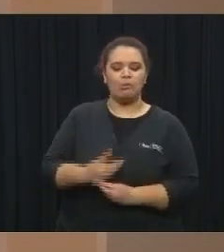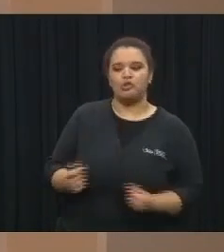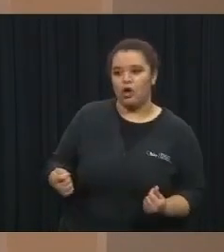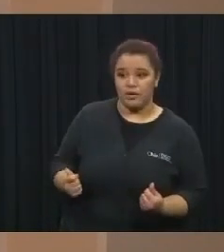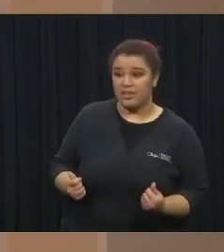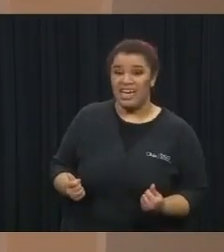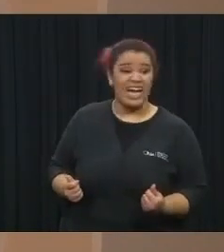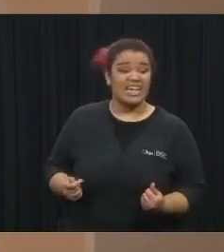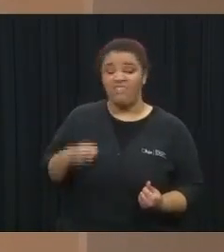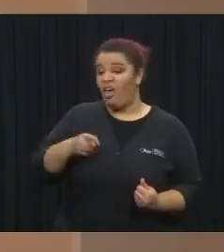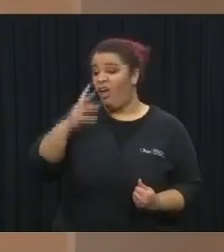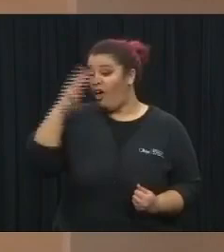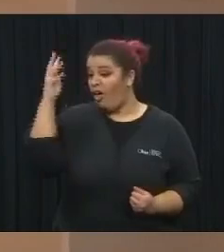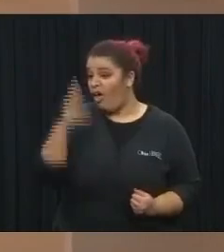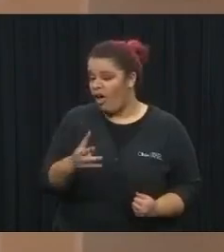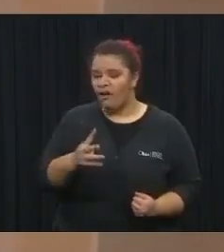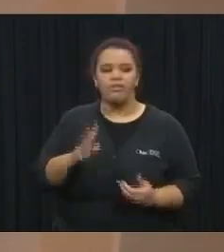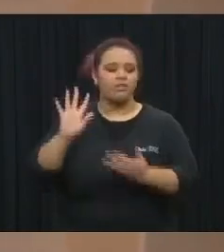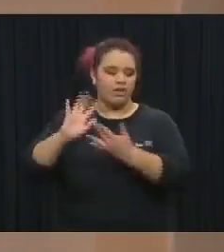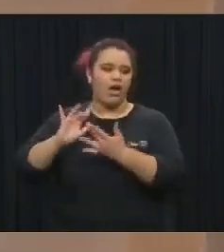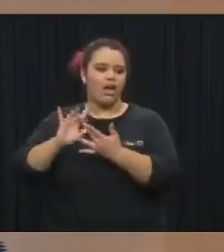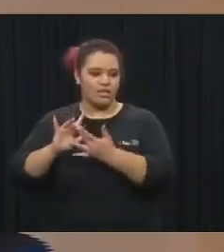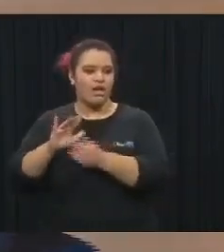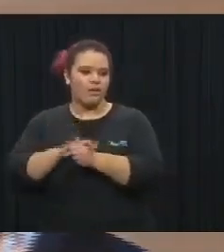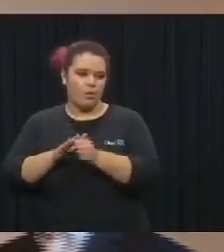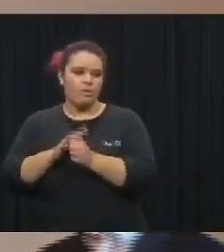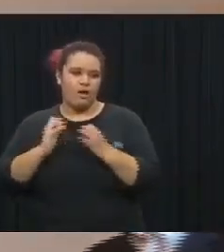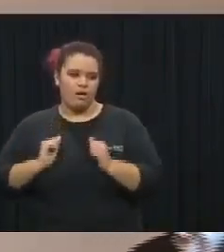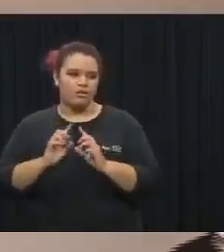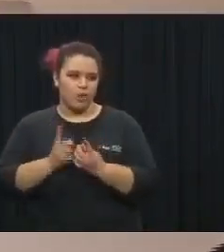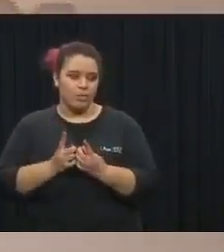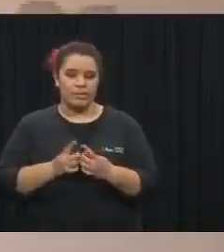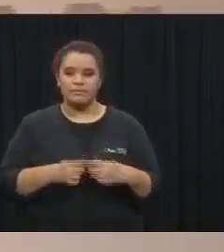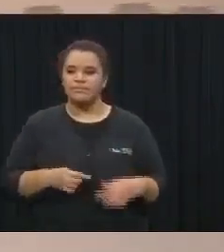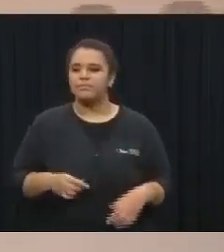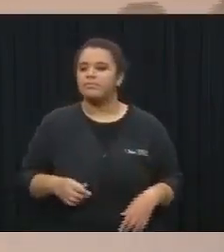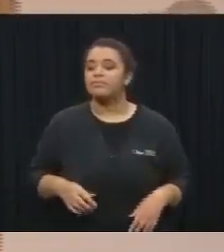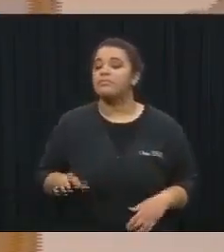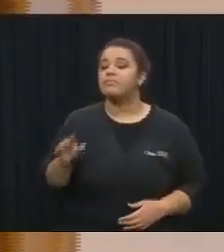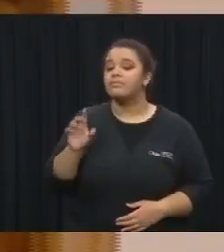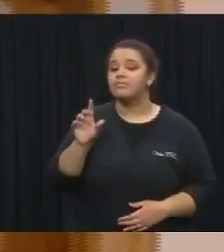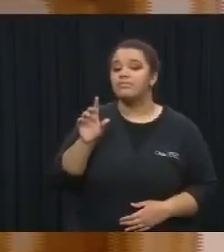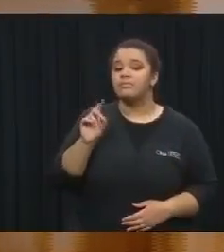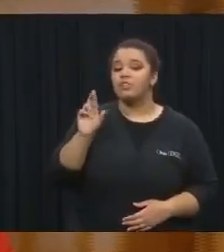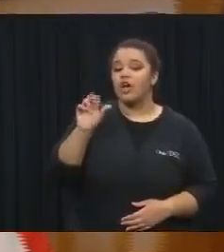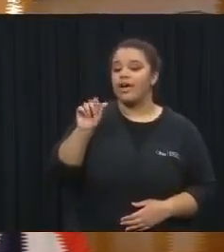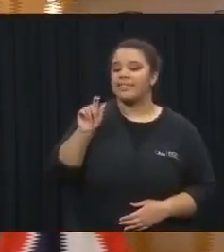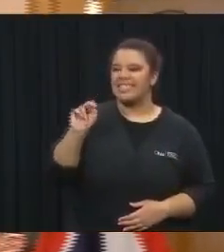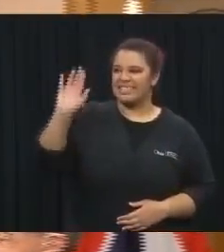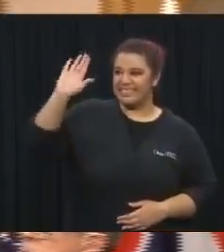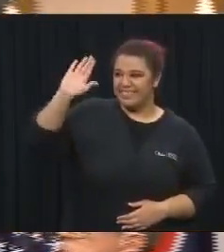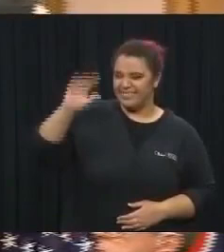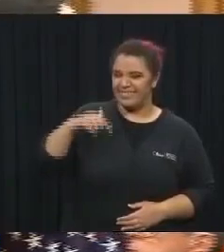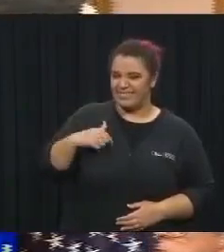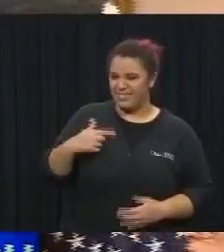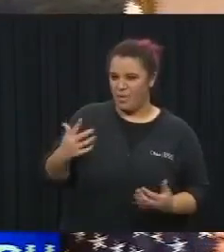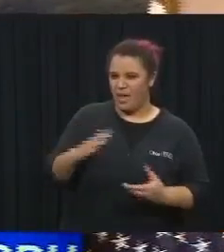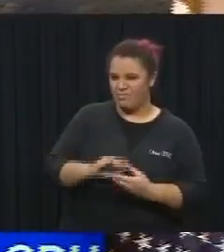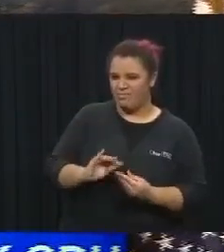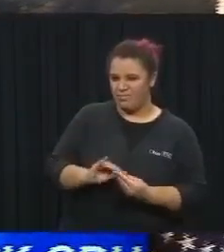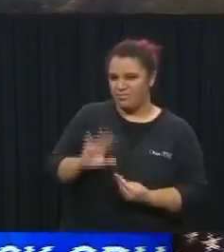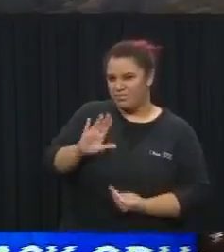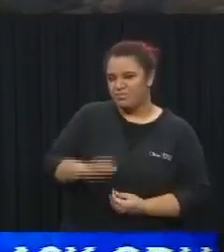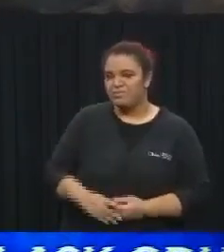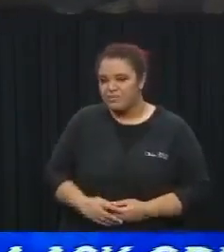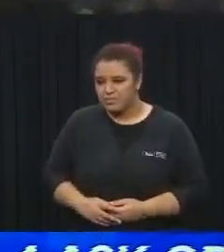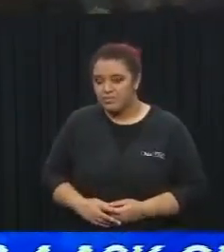enforcement. Governor, if I could add. I think it's really important with this order